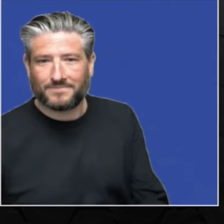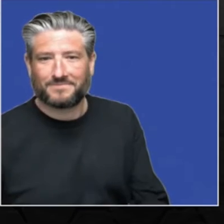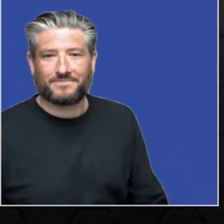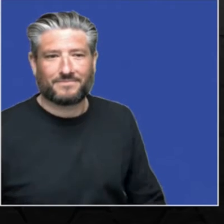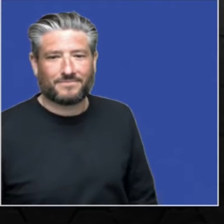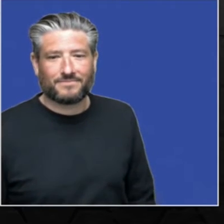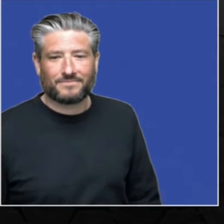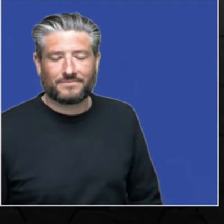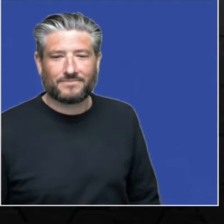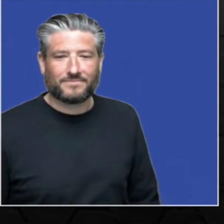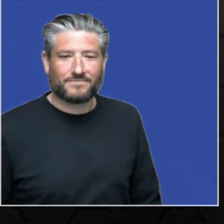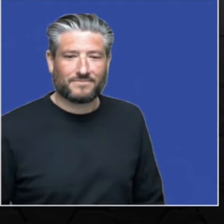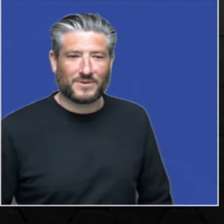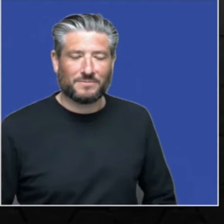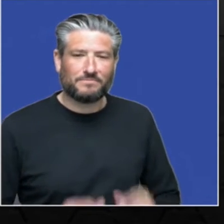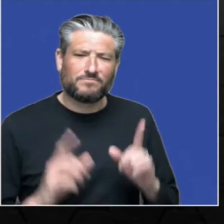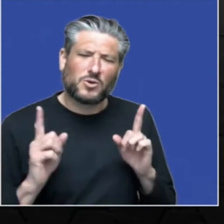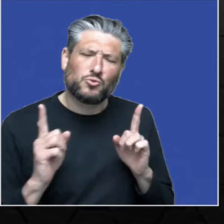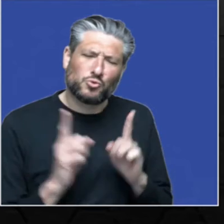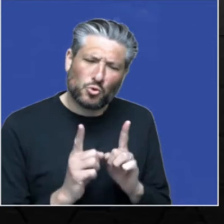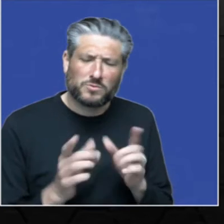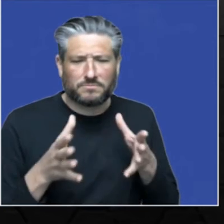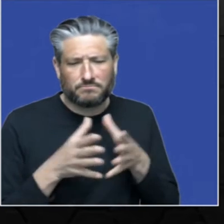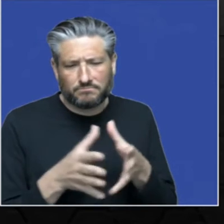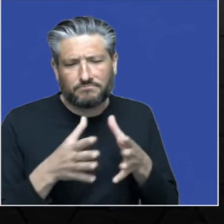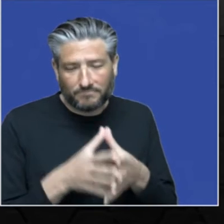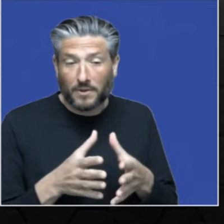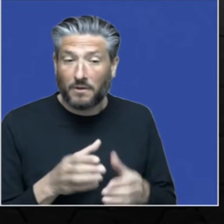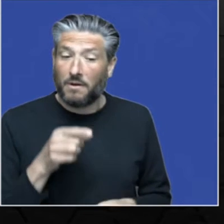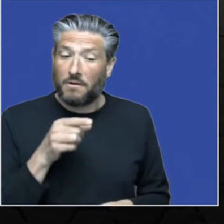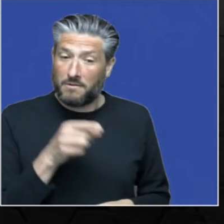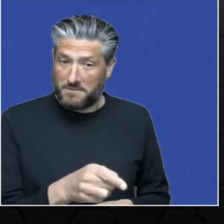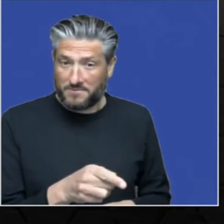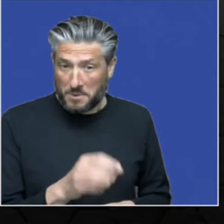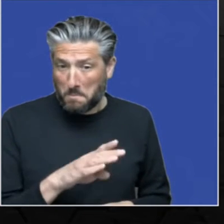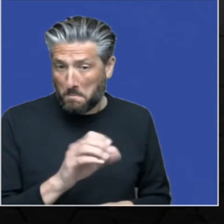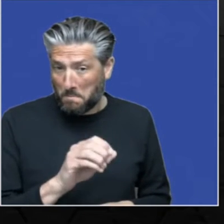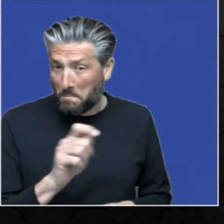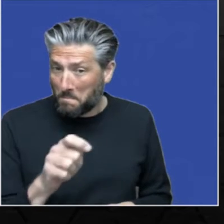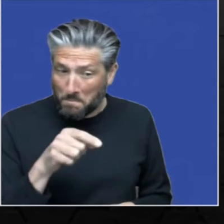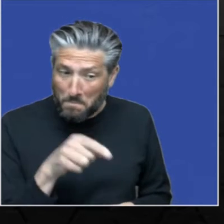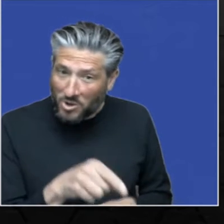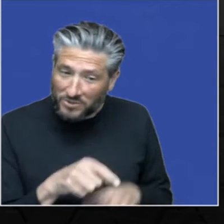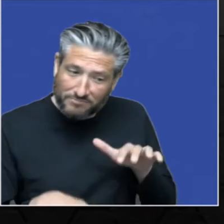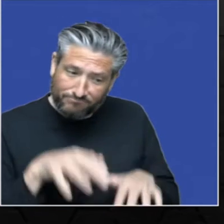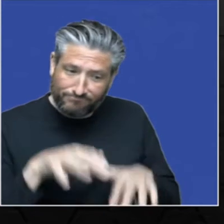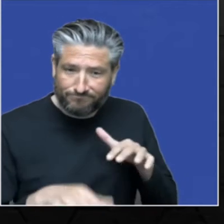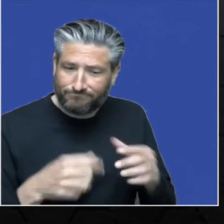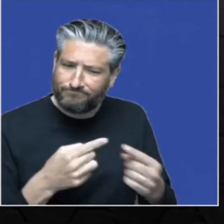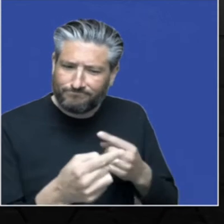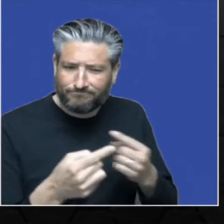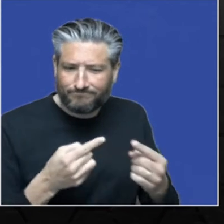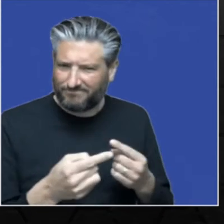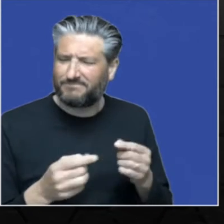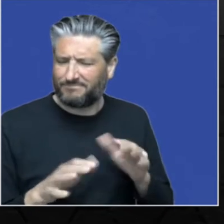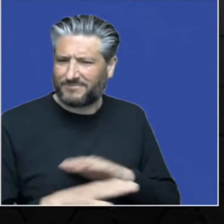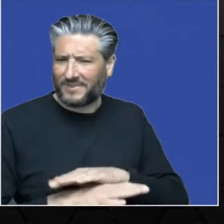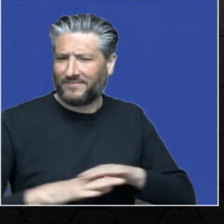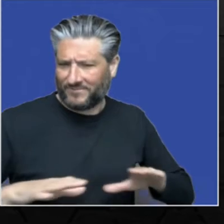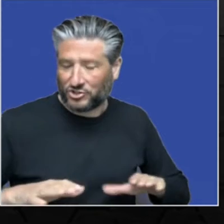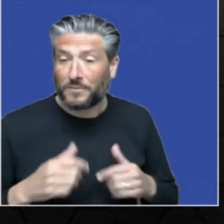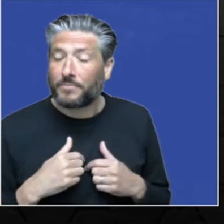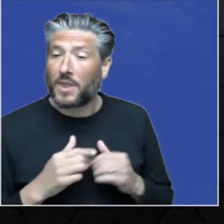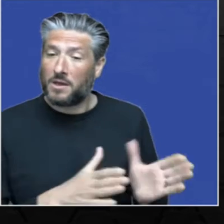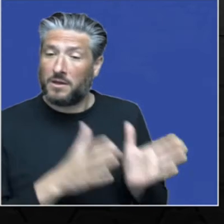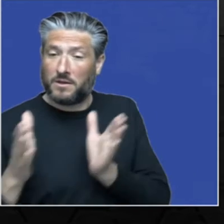bot. And the last thing I want to show you is about the custom scenarios we mentioned before. So here I have